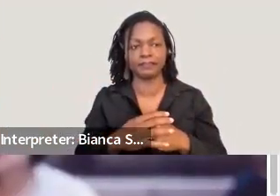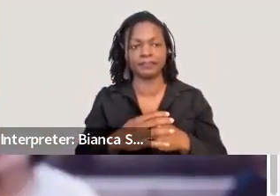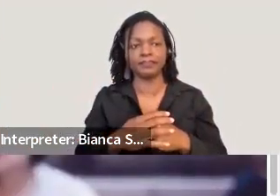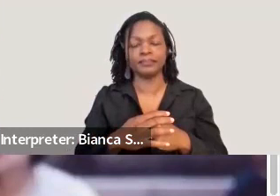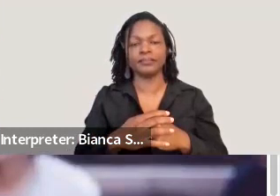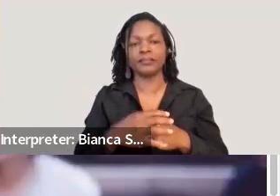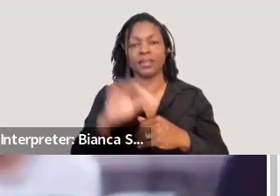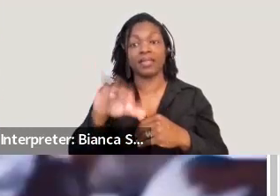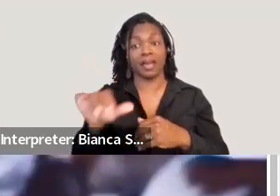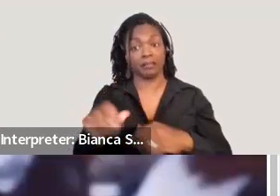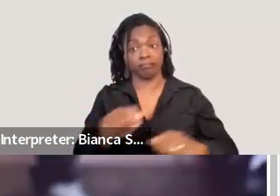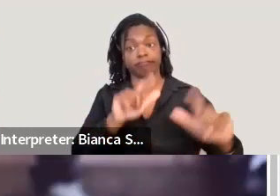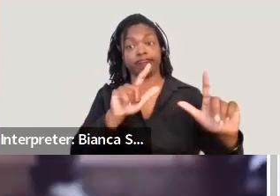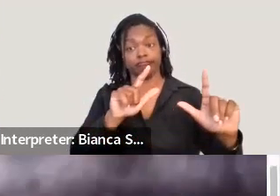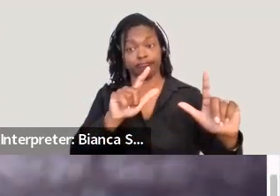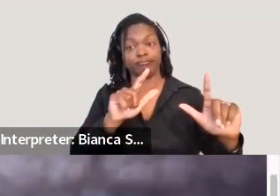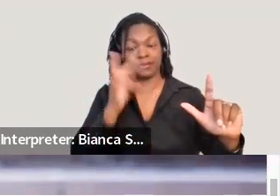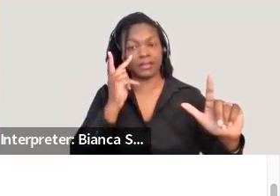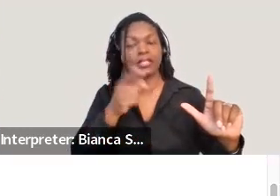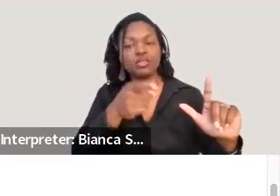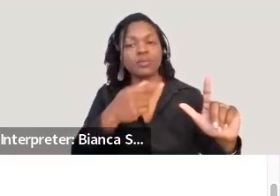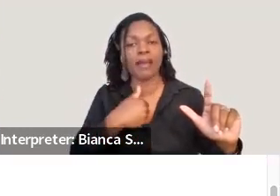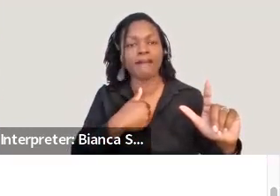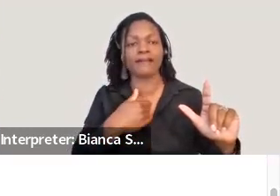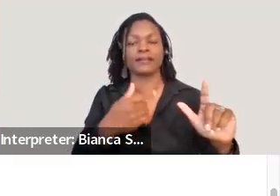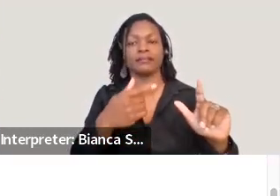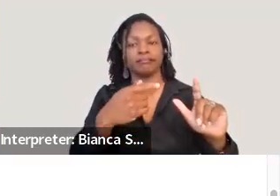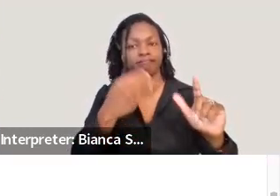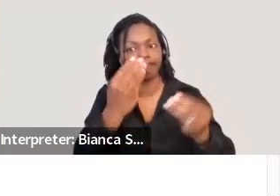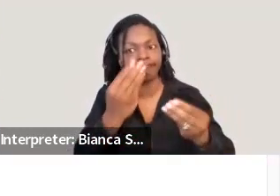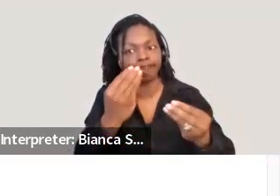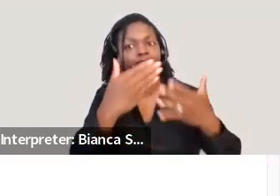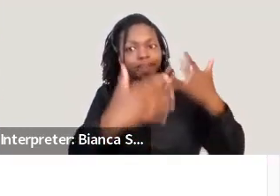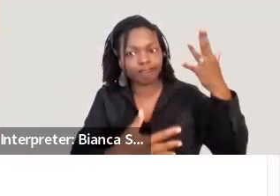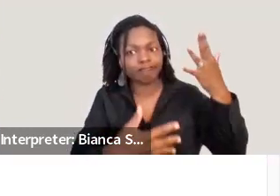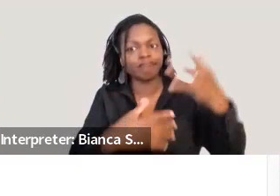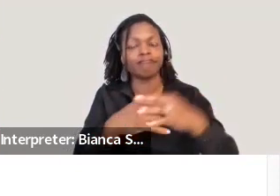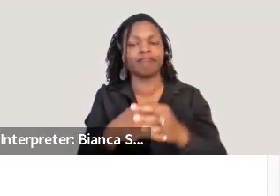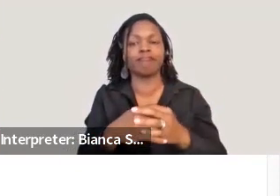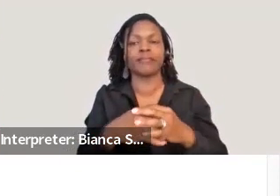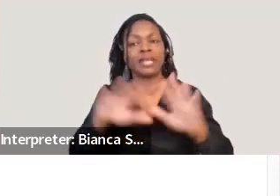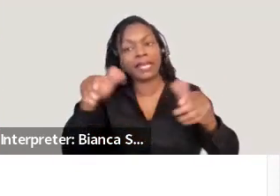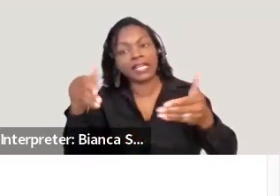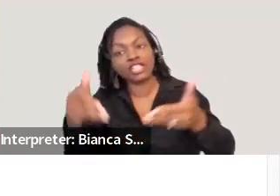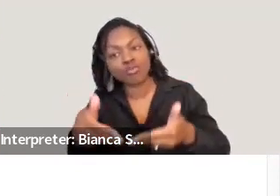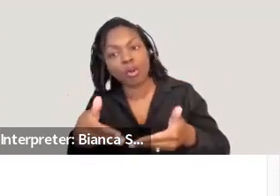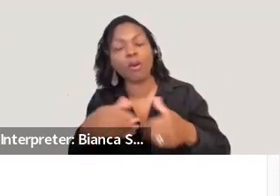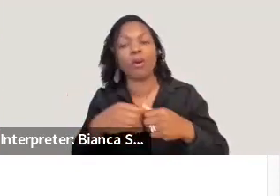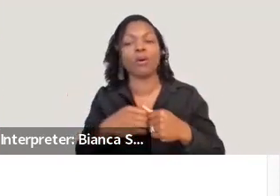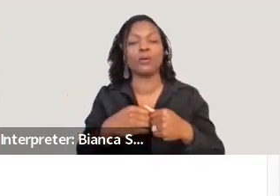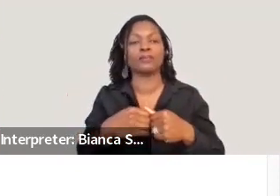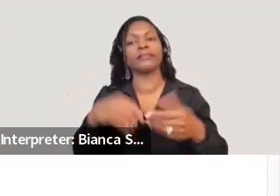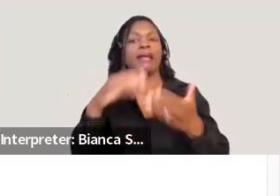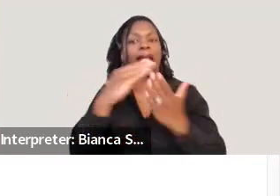is there's all kinds of information. So there's an introduction that says, okay, this is what we have for you. And then we have